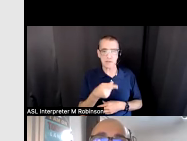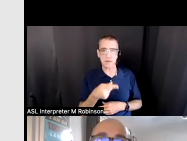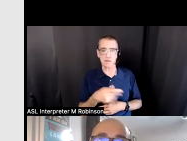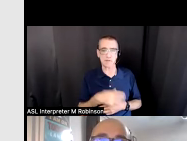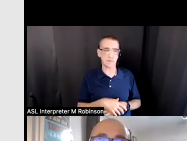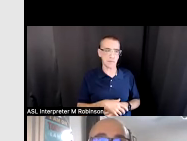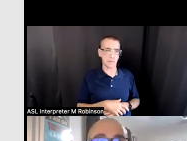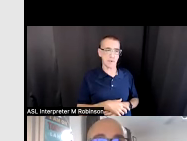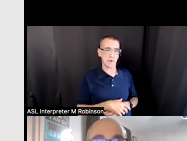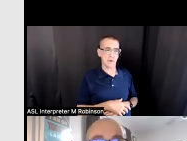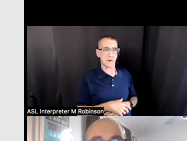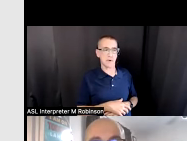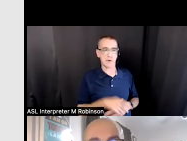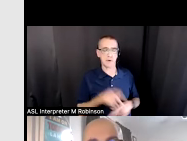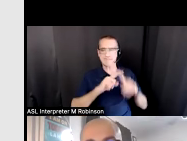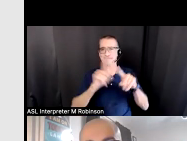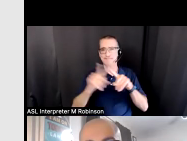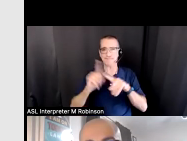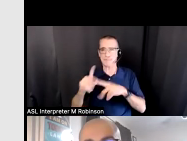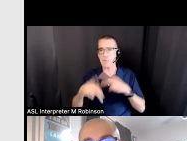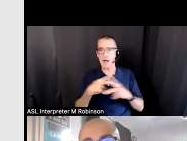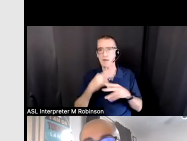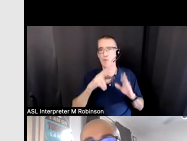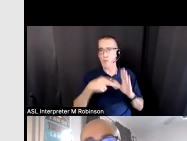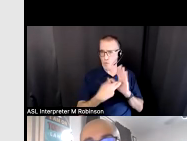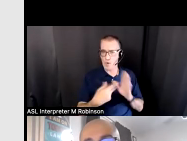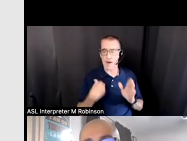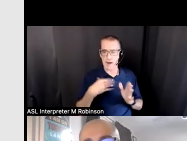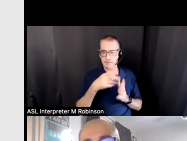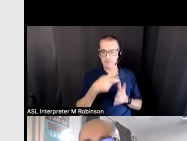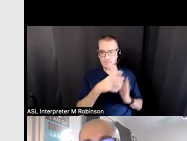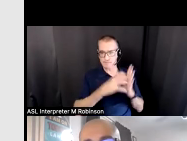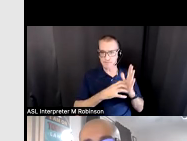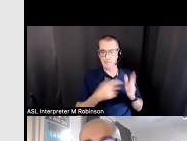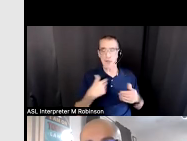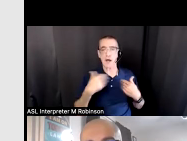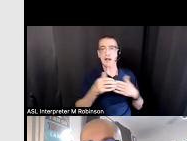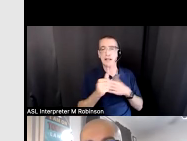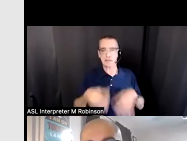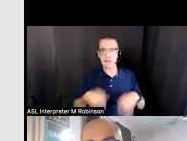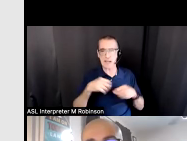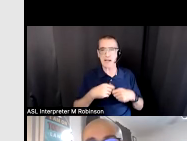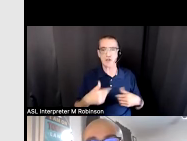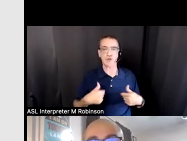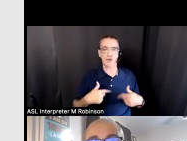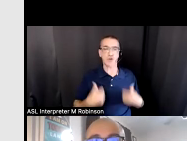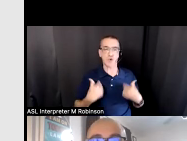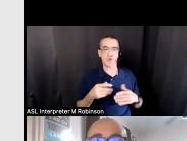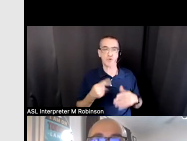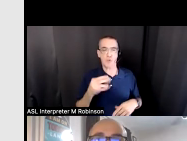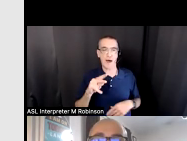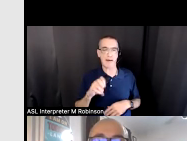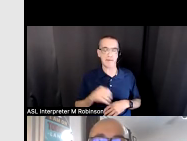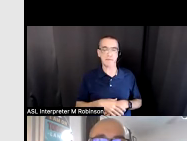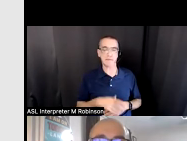cloud of different roles that young leaders have taken in Youth Thrive. So Casey talked about a few of